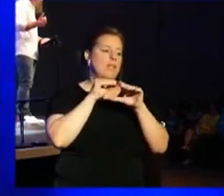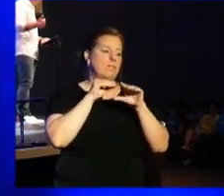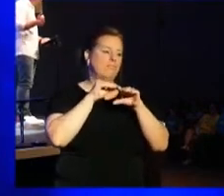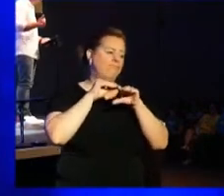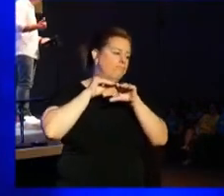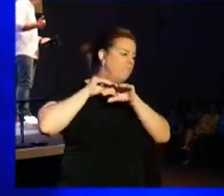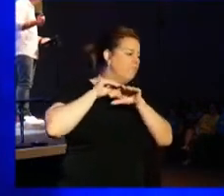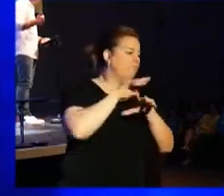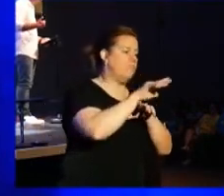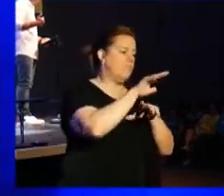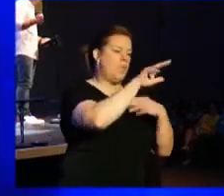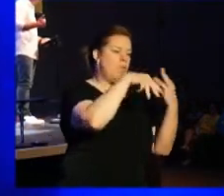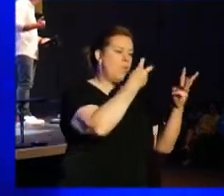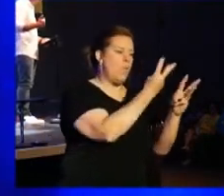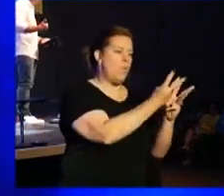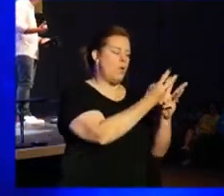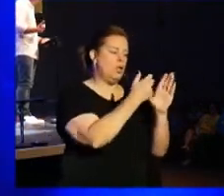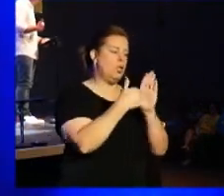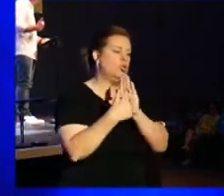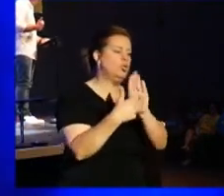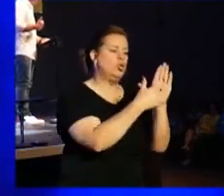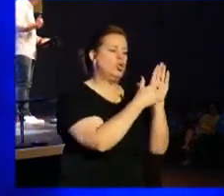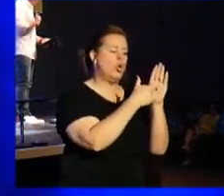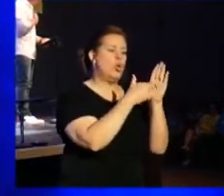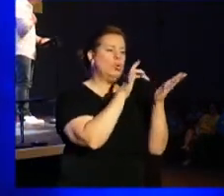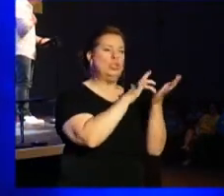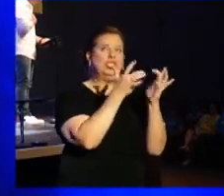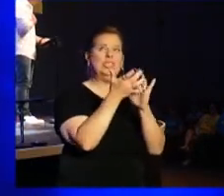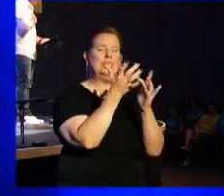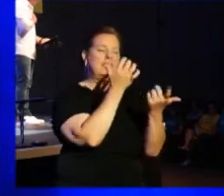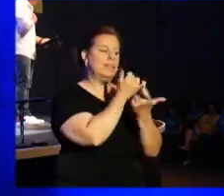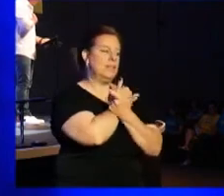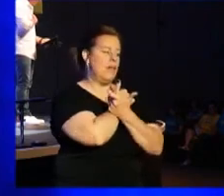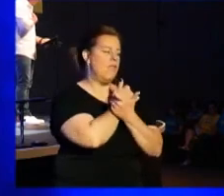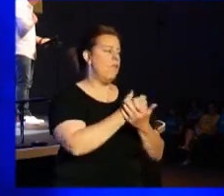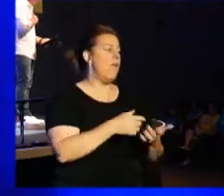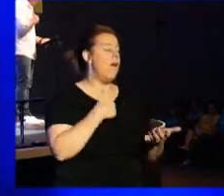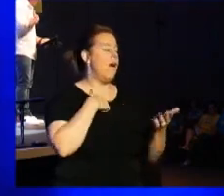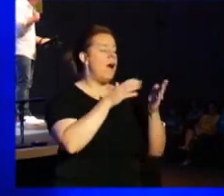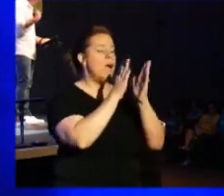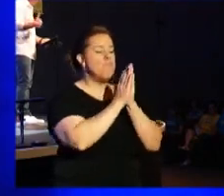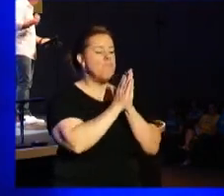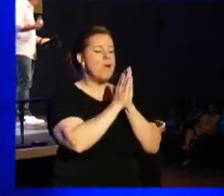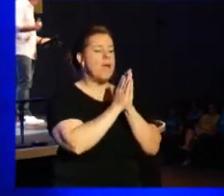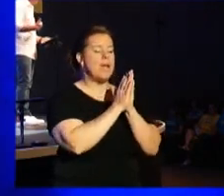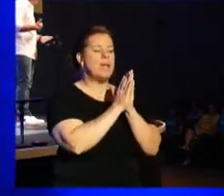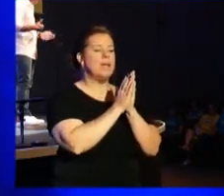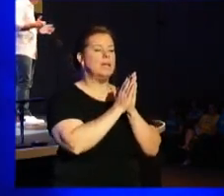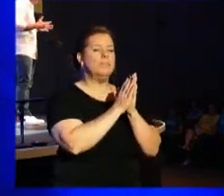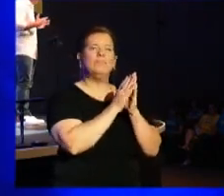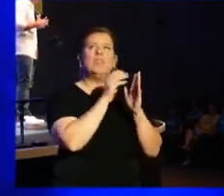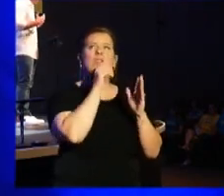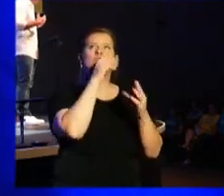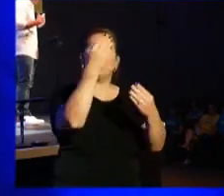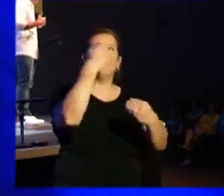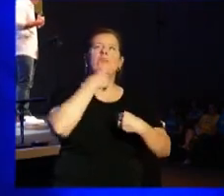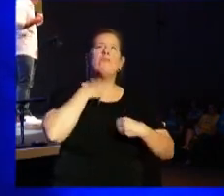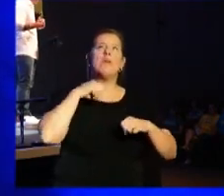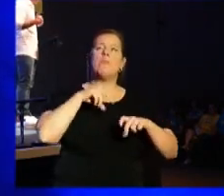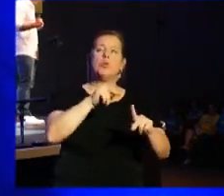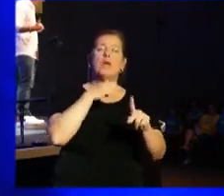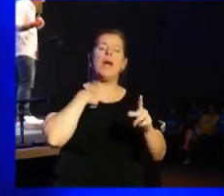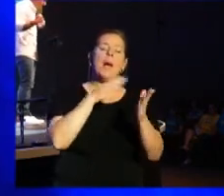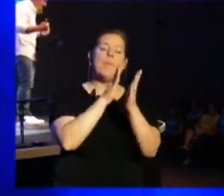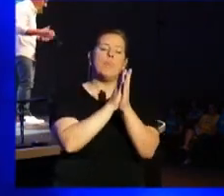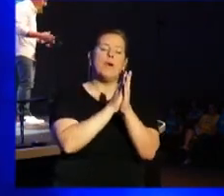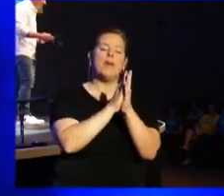into a broken world and show the love of Jesus. God, I pray, rather than praying that you would give us opportunities, Father, I pray that we would go